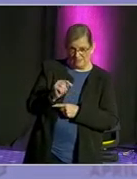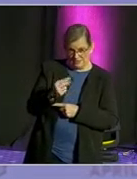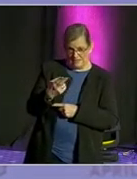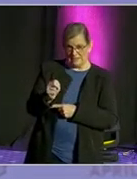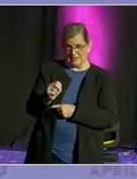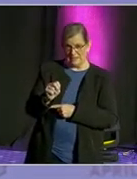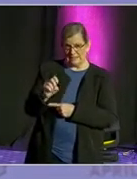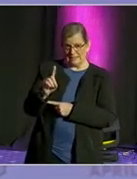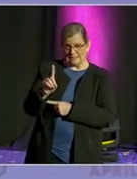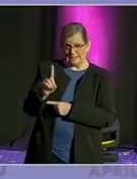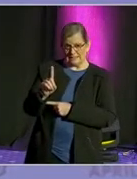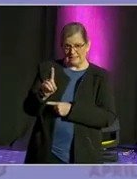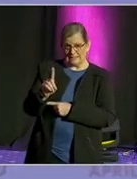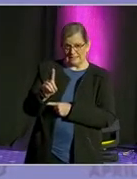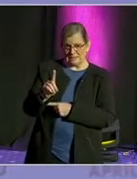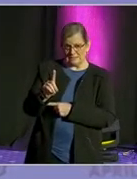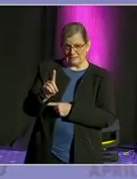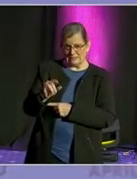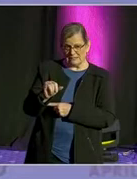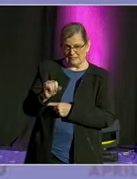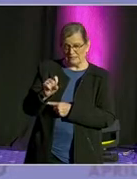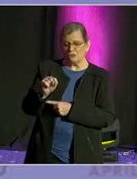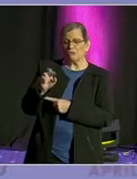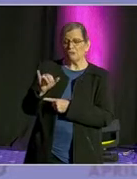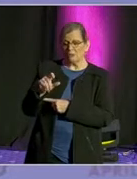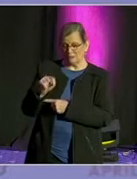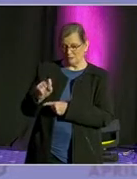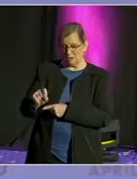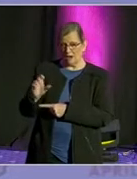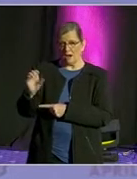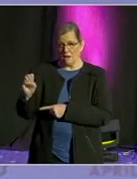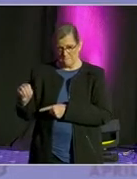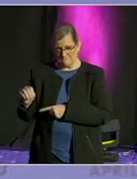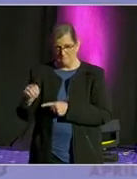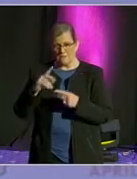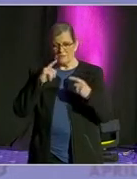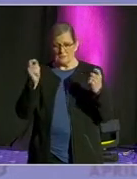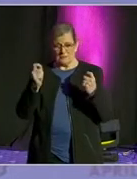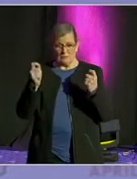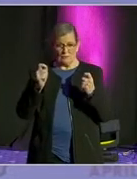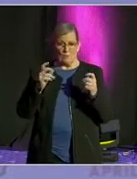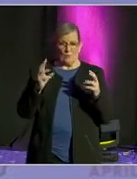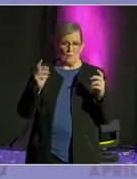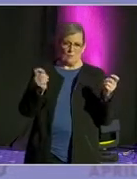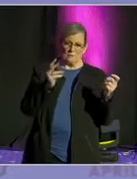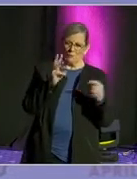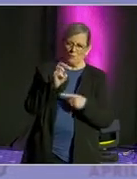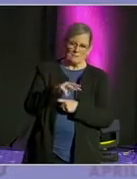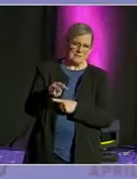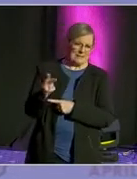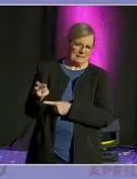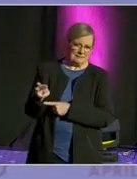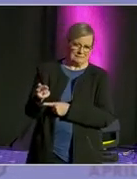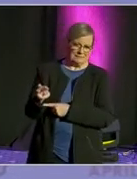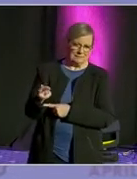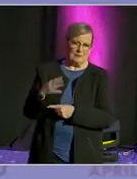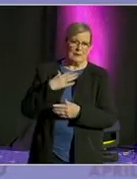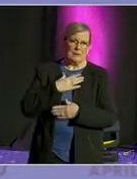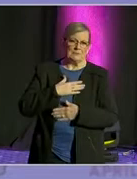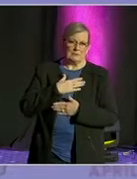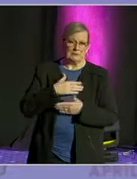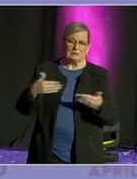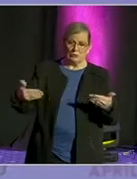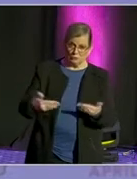website for the latest details about the celebration show. So now it is my pleasure to introduce my colleague and friend,